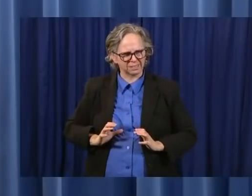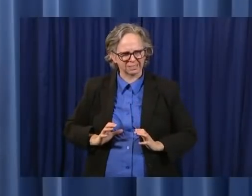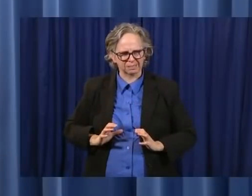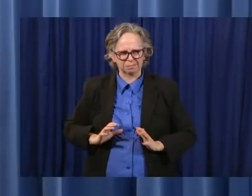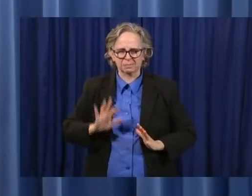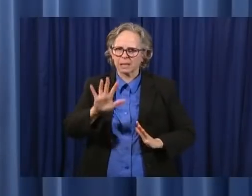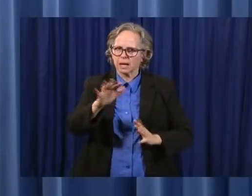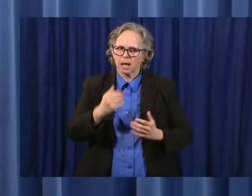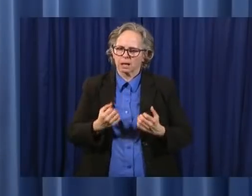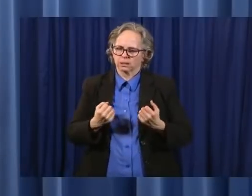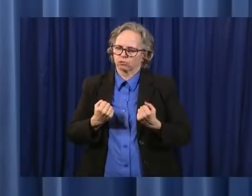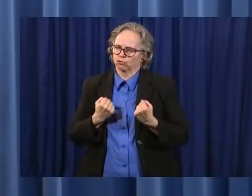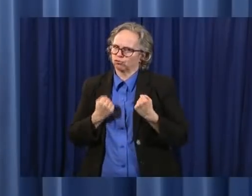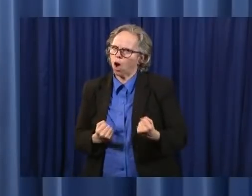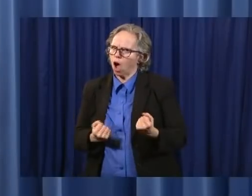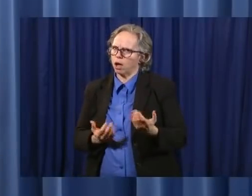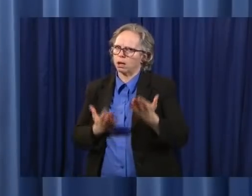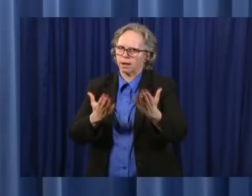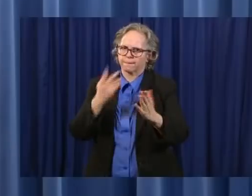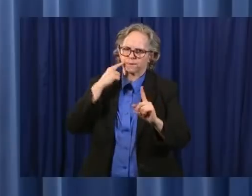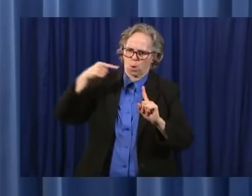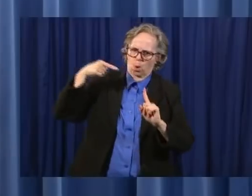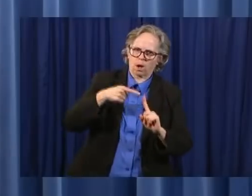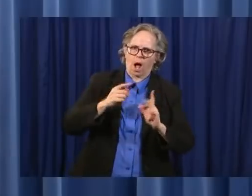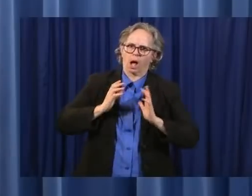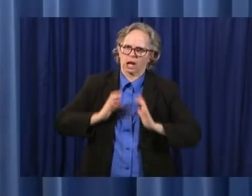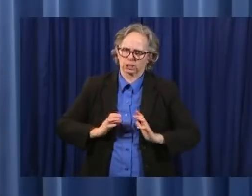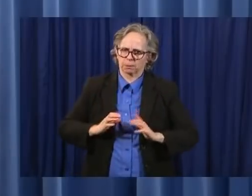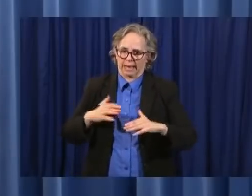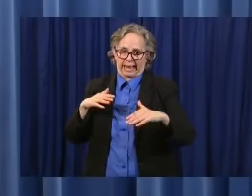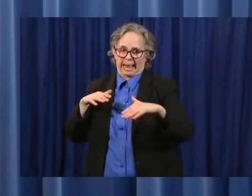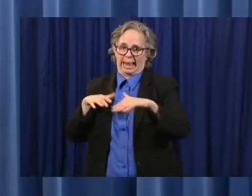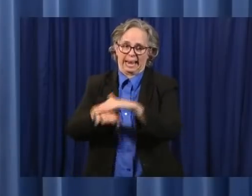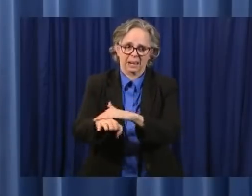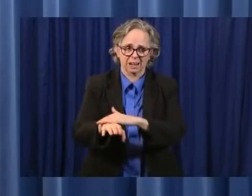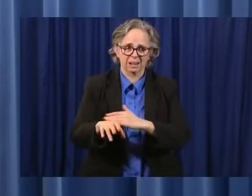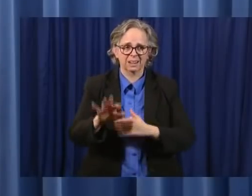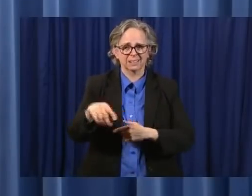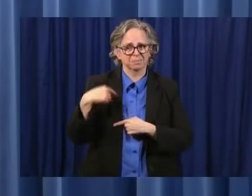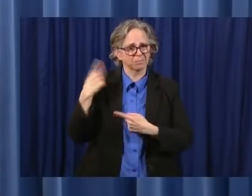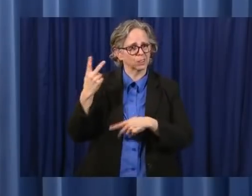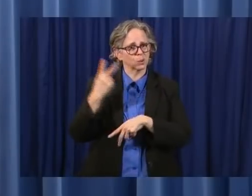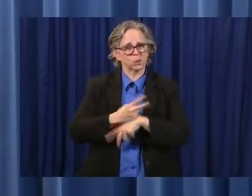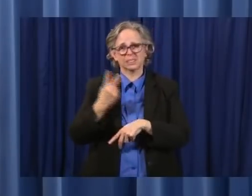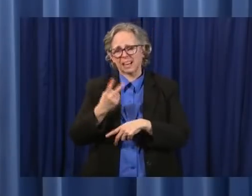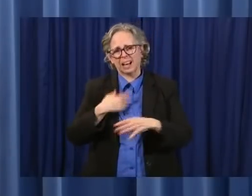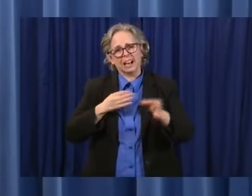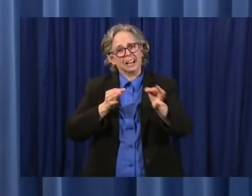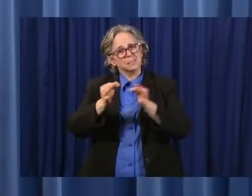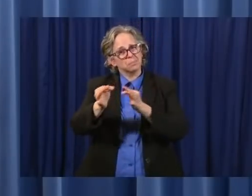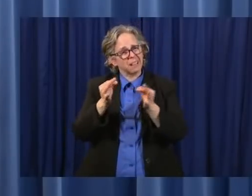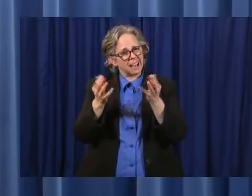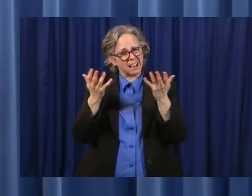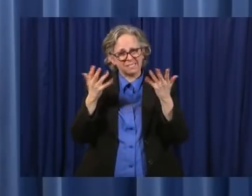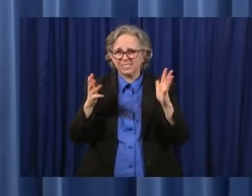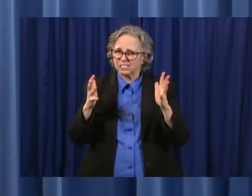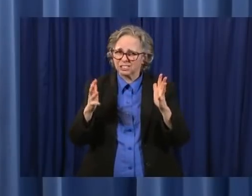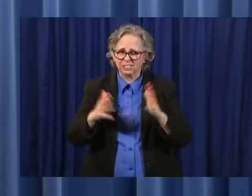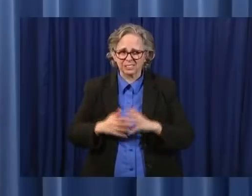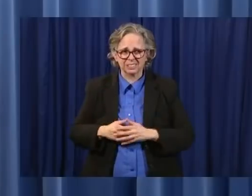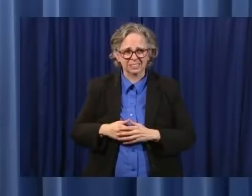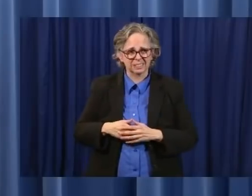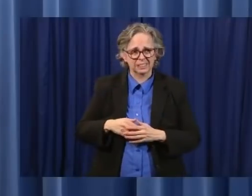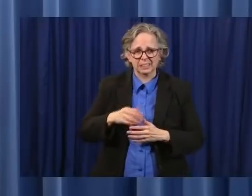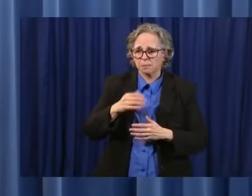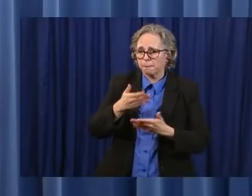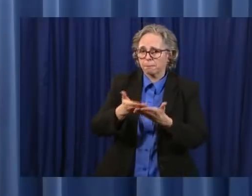that they wear a mask. But as we've talked about the last 2 days, you know, it was clear there were some Ohioans